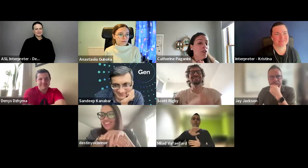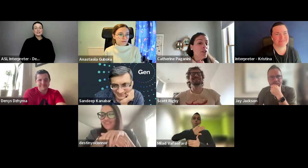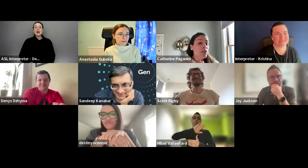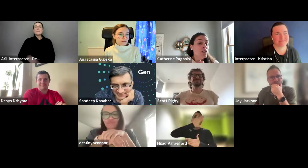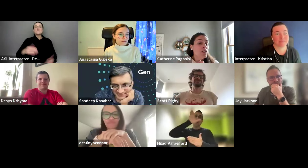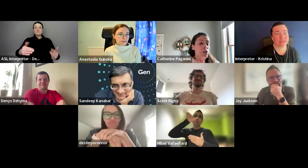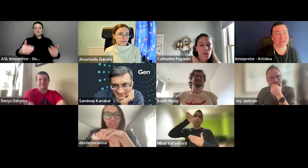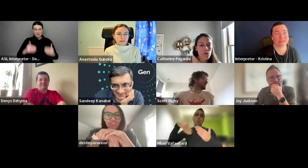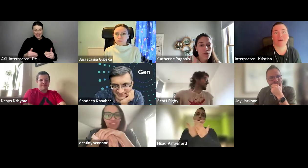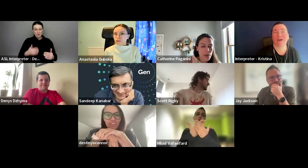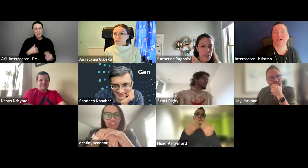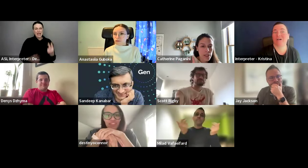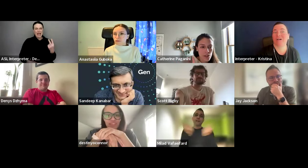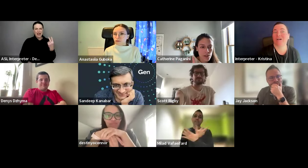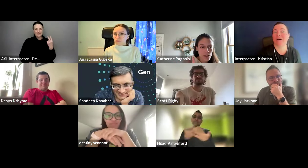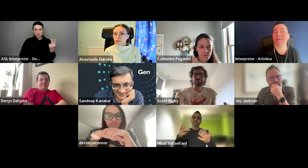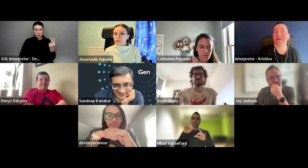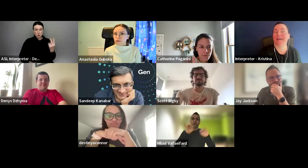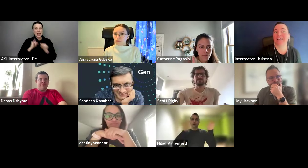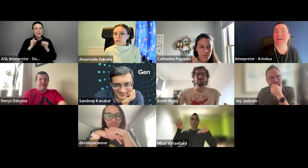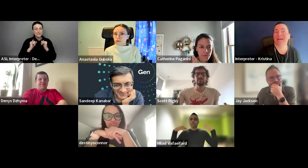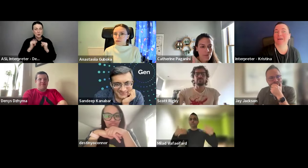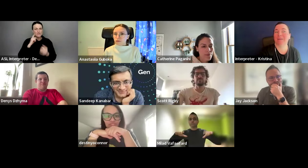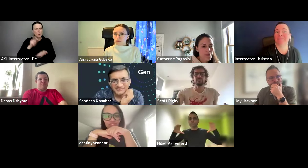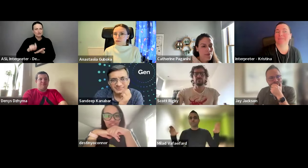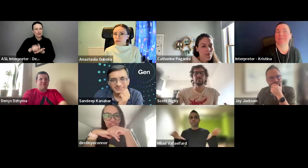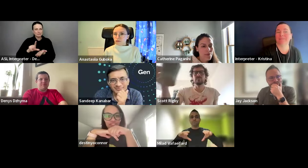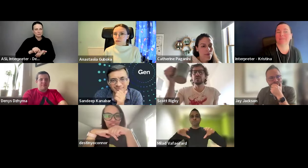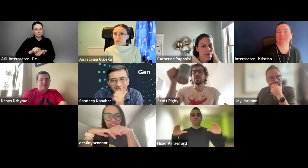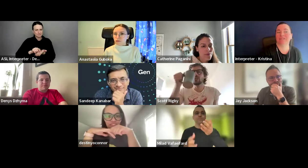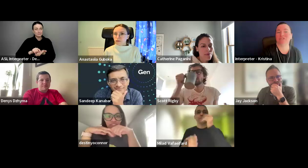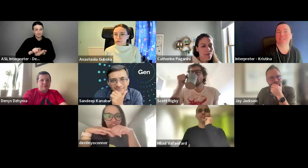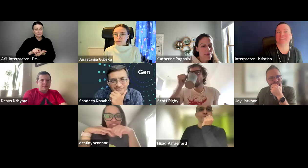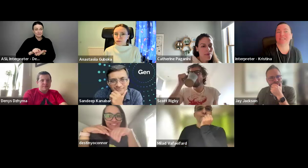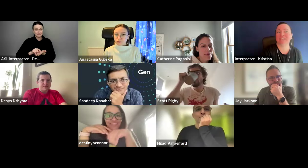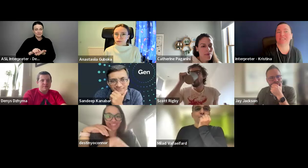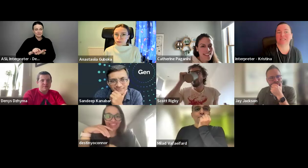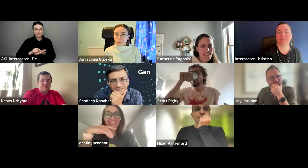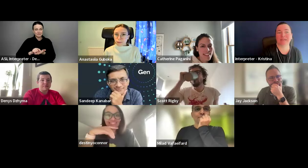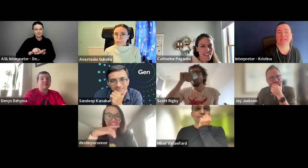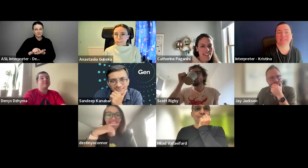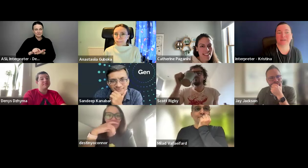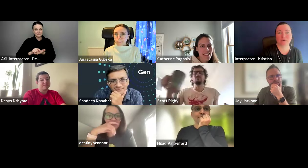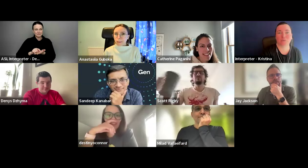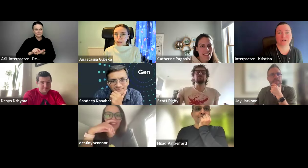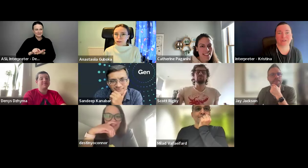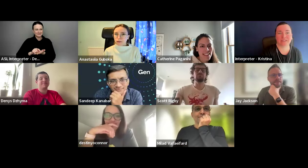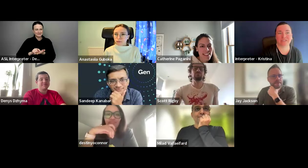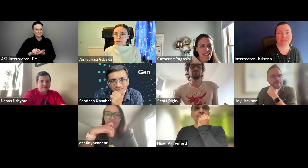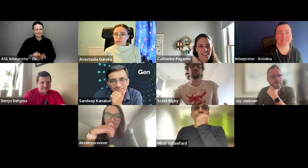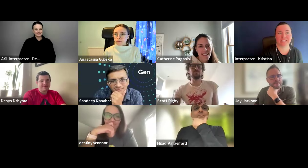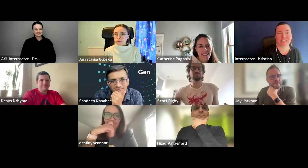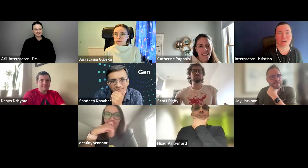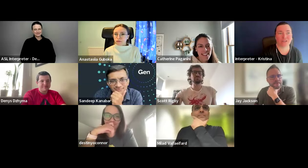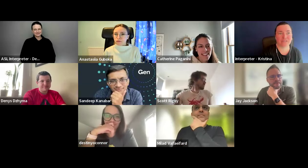Then we have two media interviews for written publications. Milad's just saying, this is amazing work. I